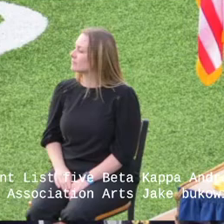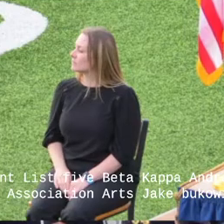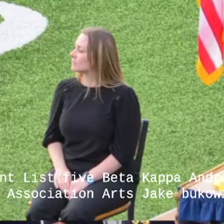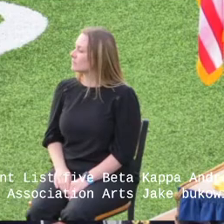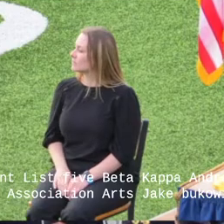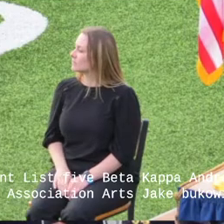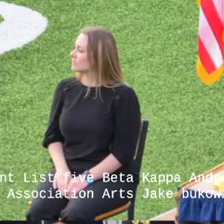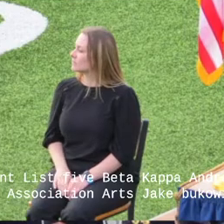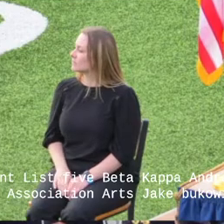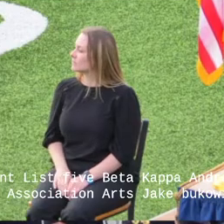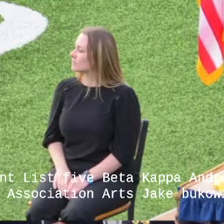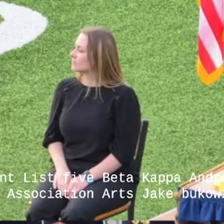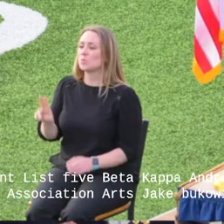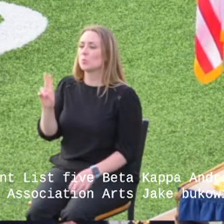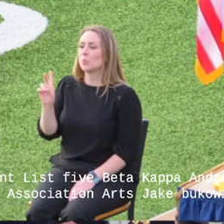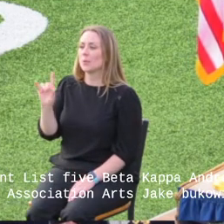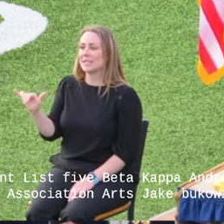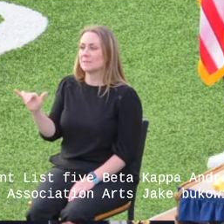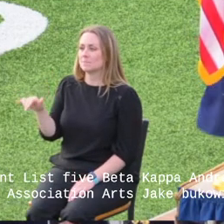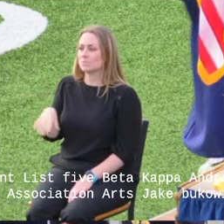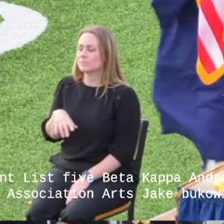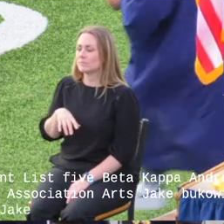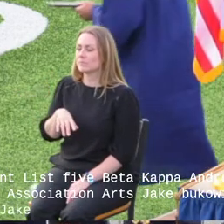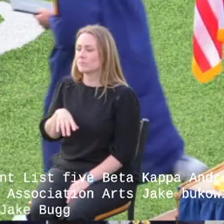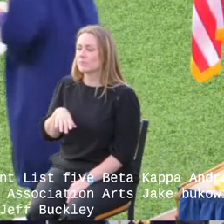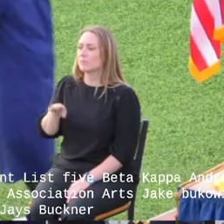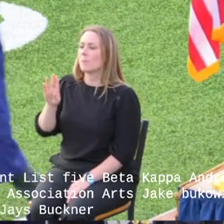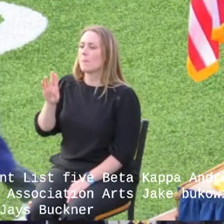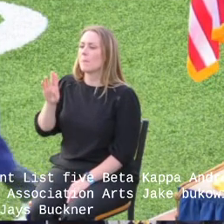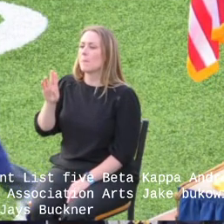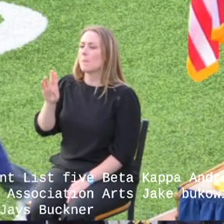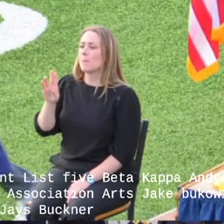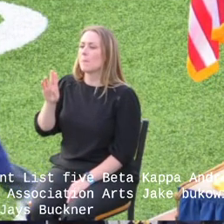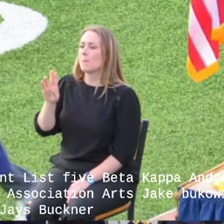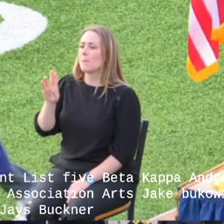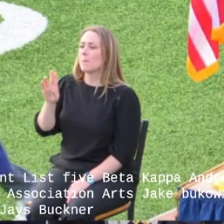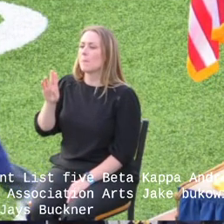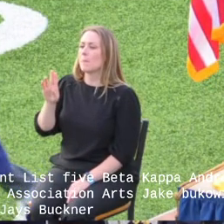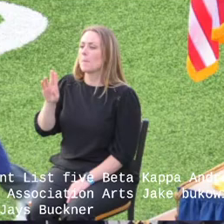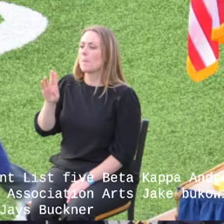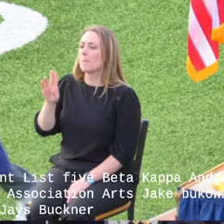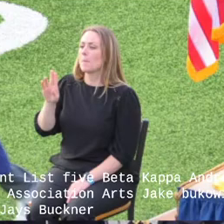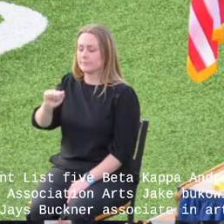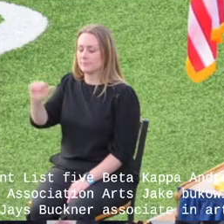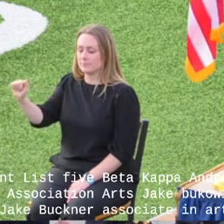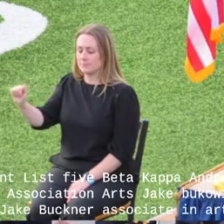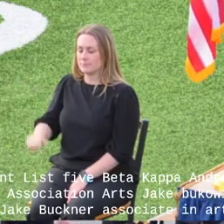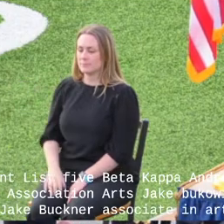Rudy Sula J. Bucknell, Associate in Arts.